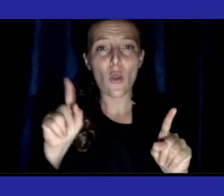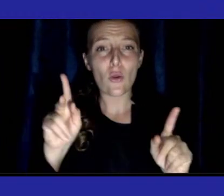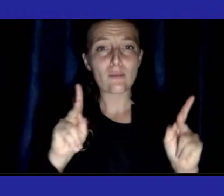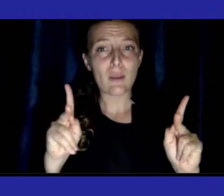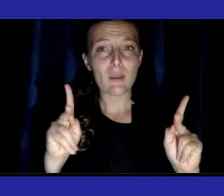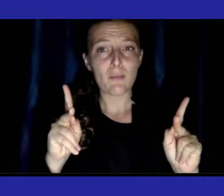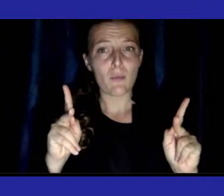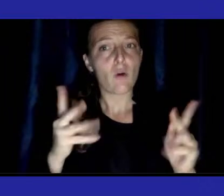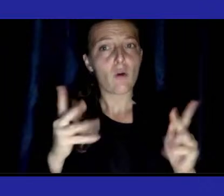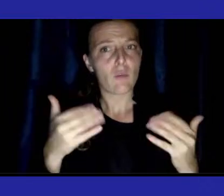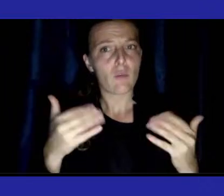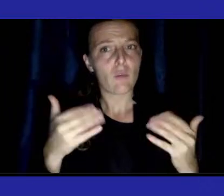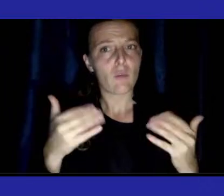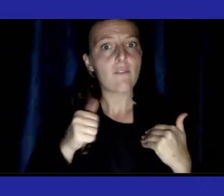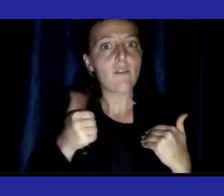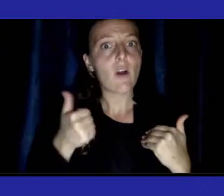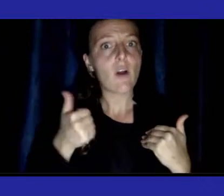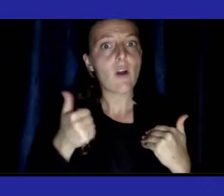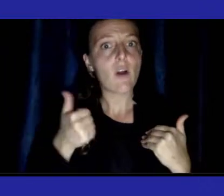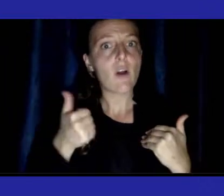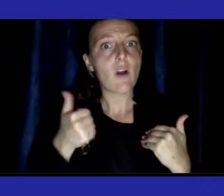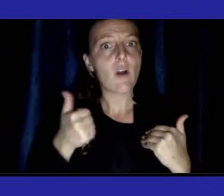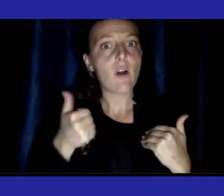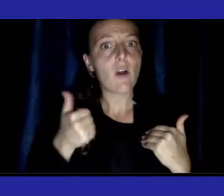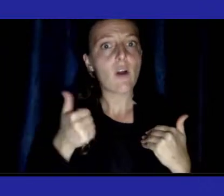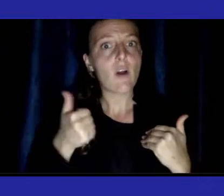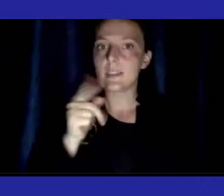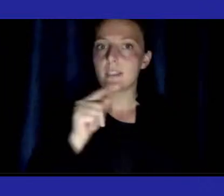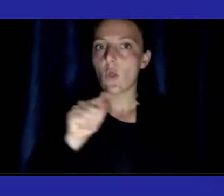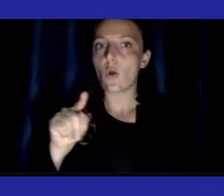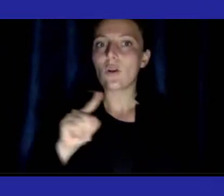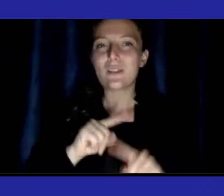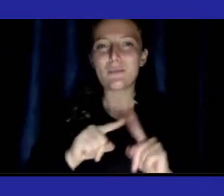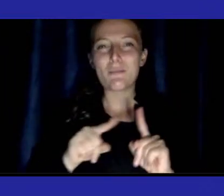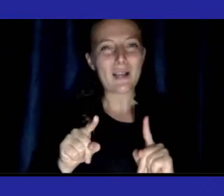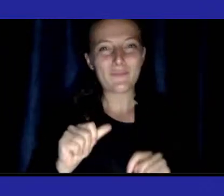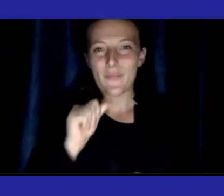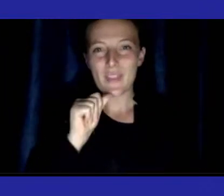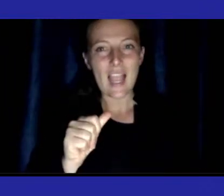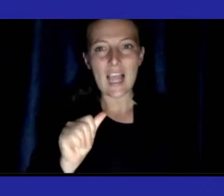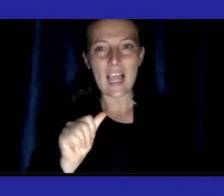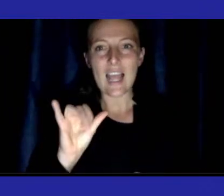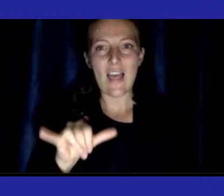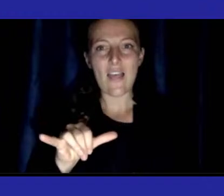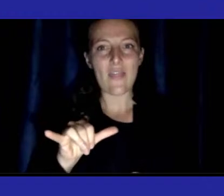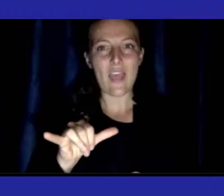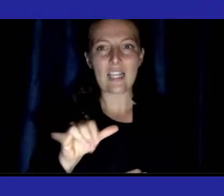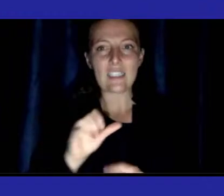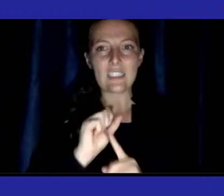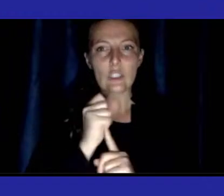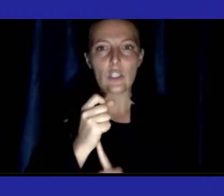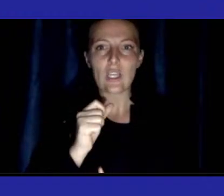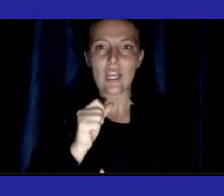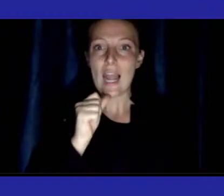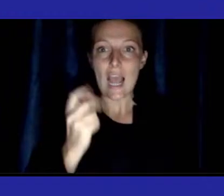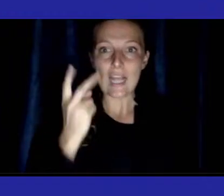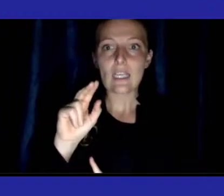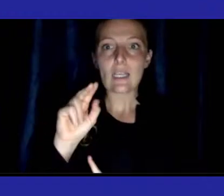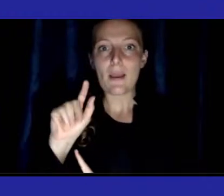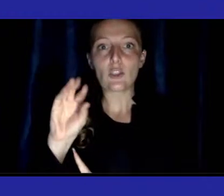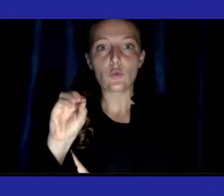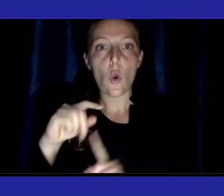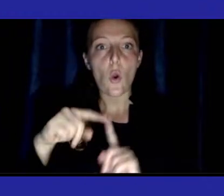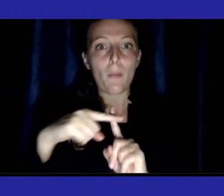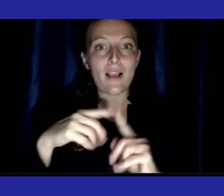them, but not at the cost of not seeing a Metro Plus Health or an NYC Care. So,